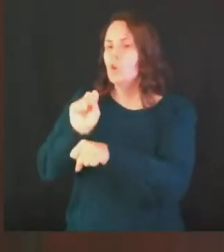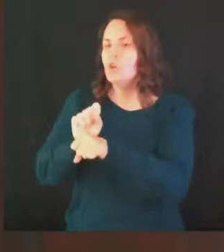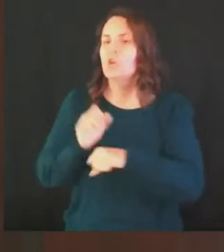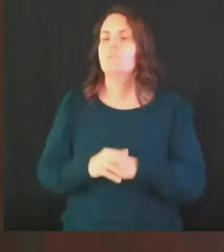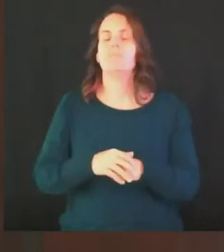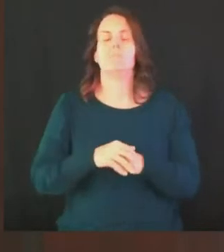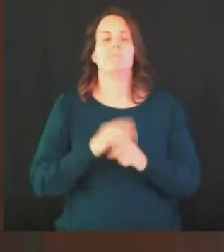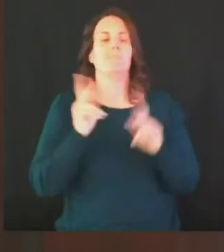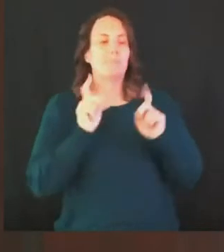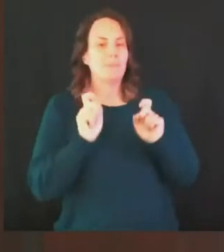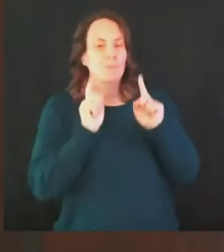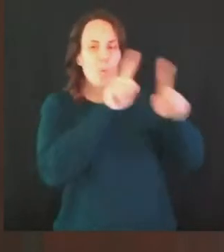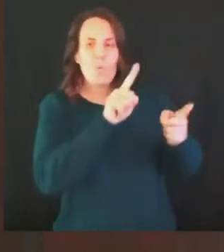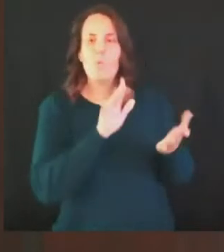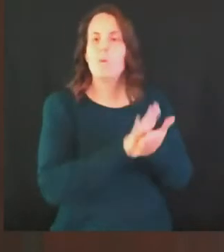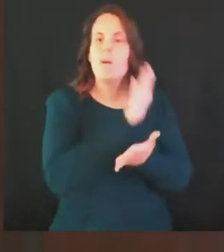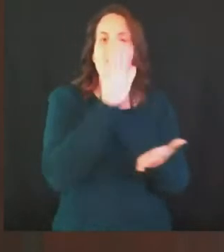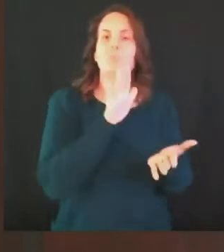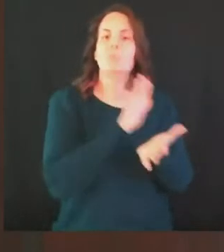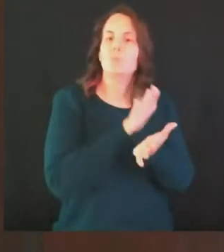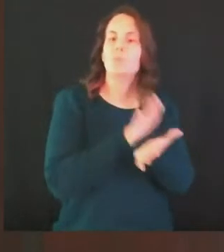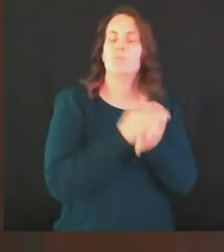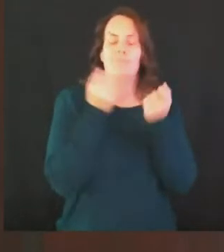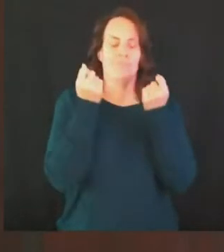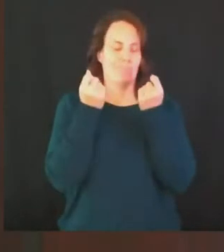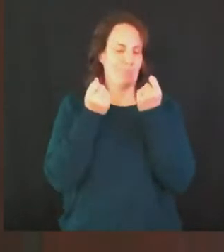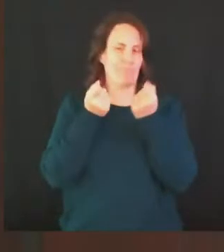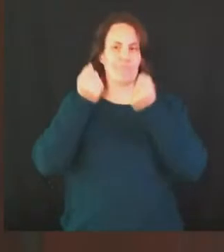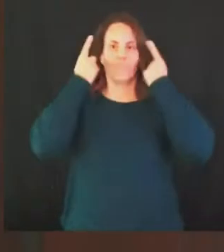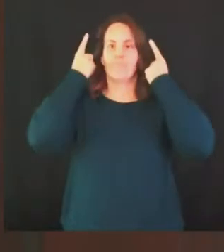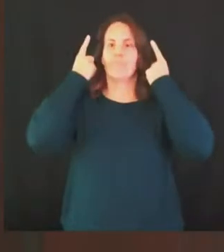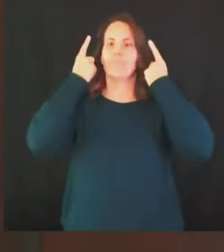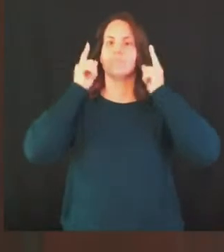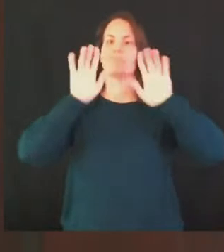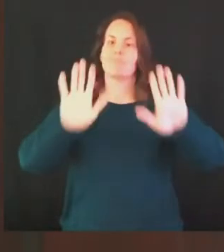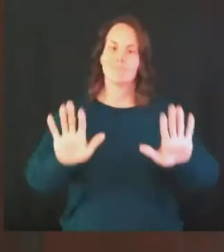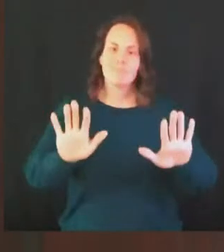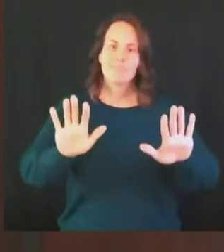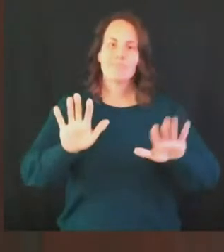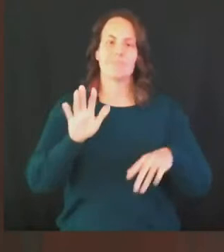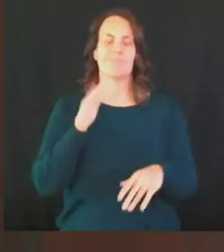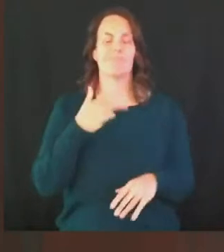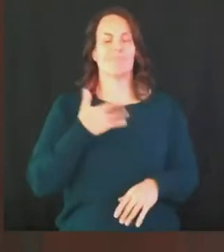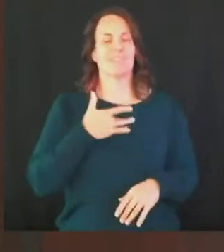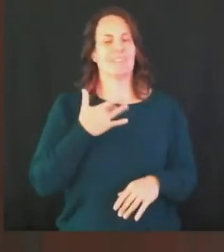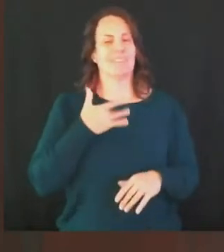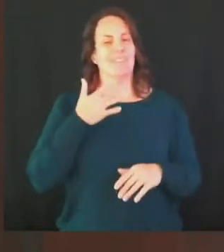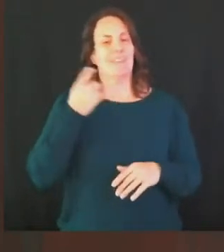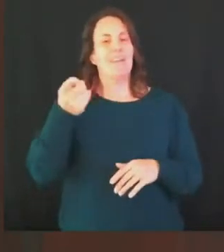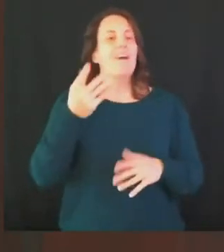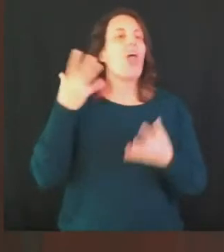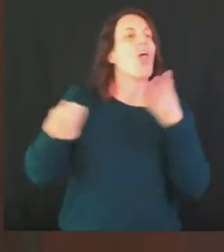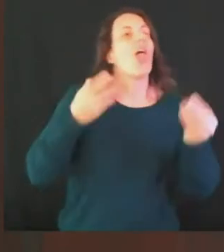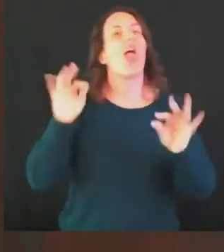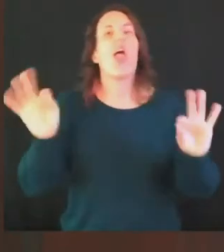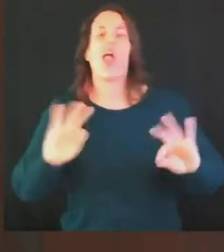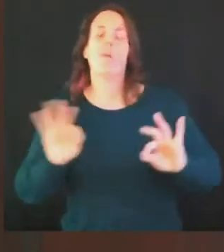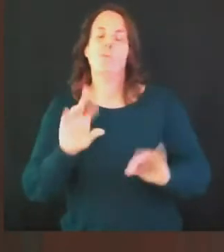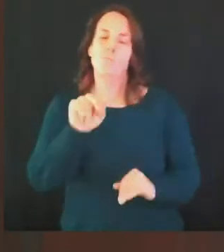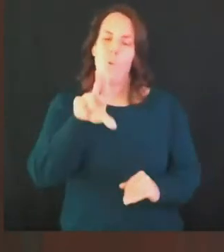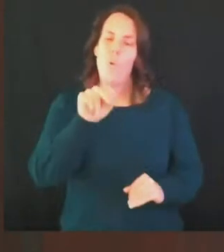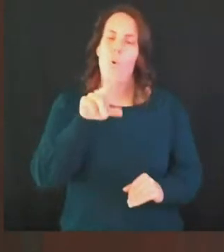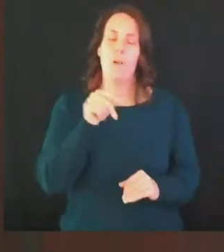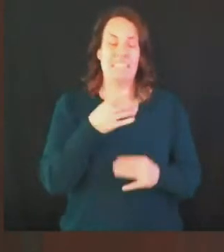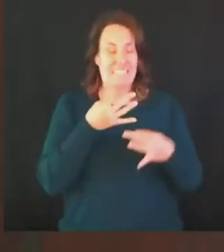week, providing an additional $47 million in COVID-19 support for childcare and energy and